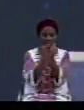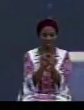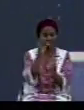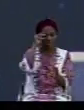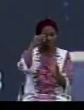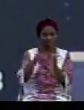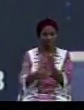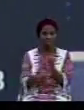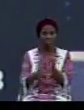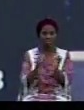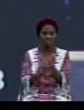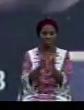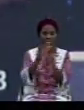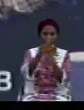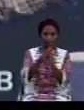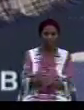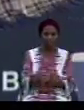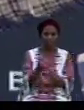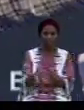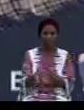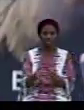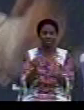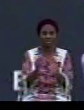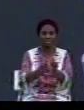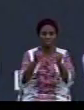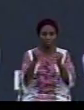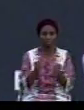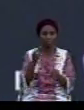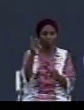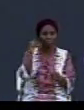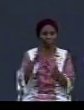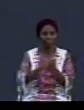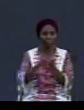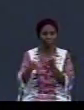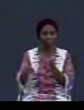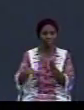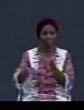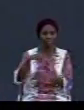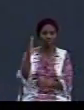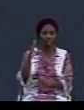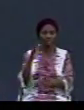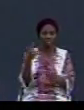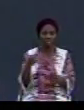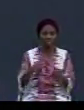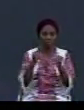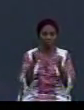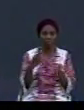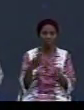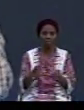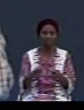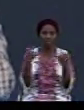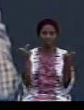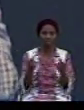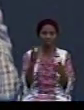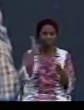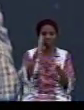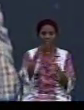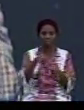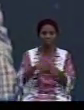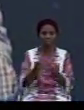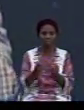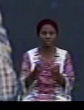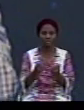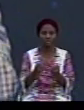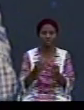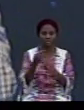held him captive, that power was taken away. The power of sin will be broken from your life